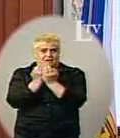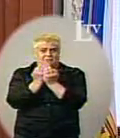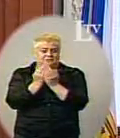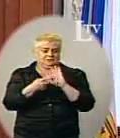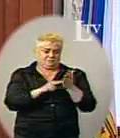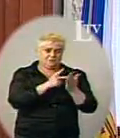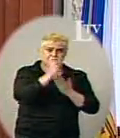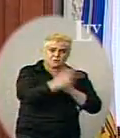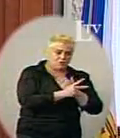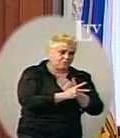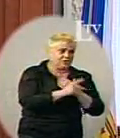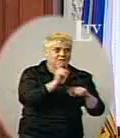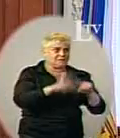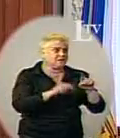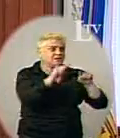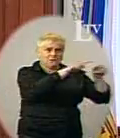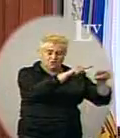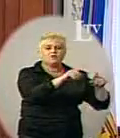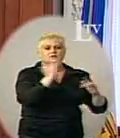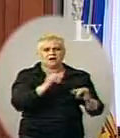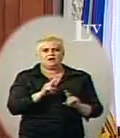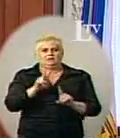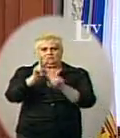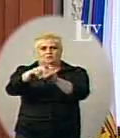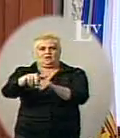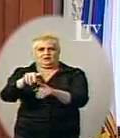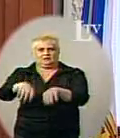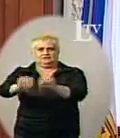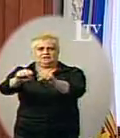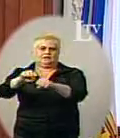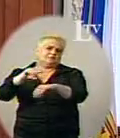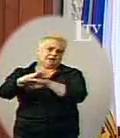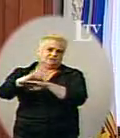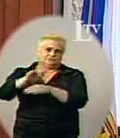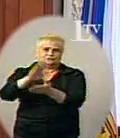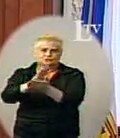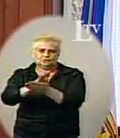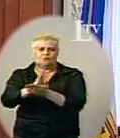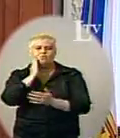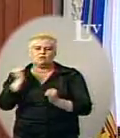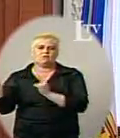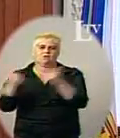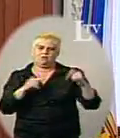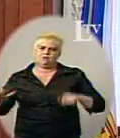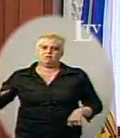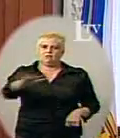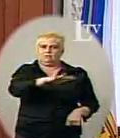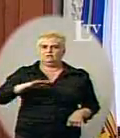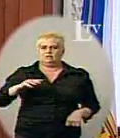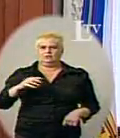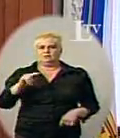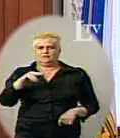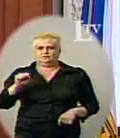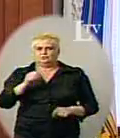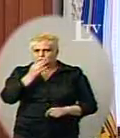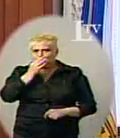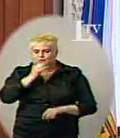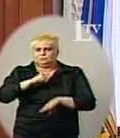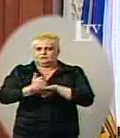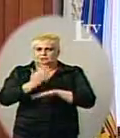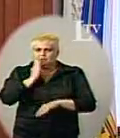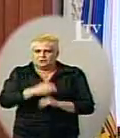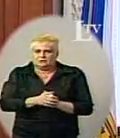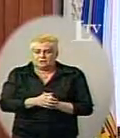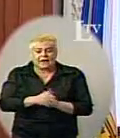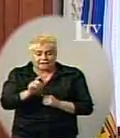be available in every corner, every county. Schools Plus works. Where it